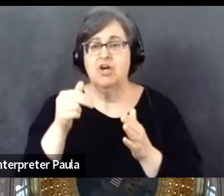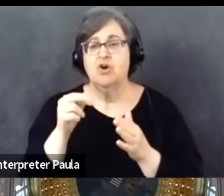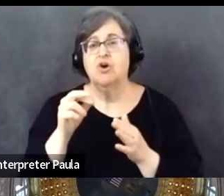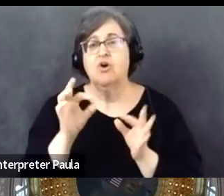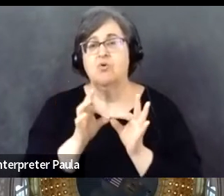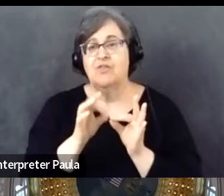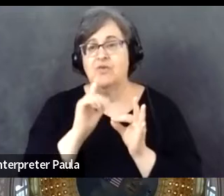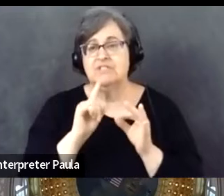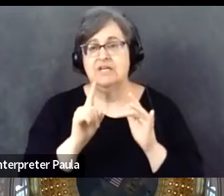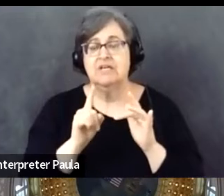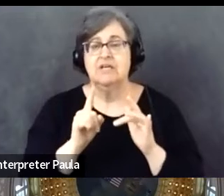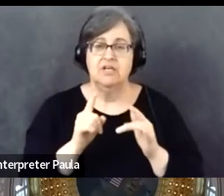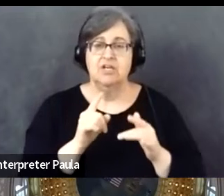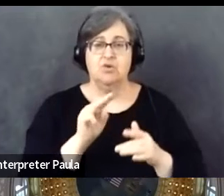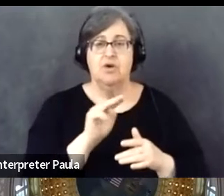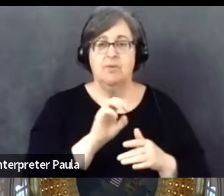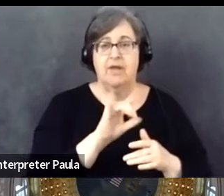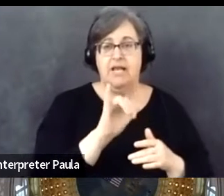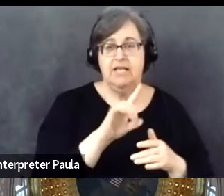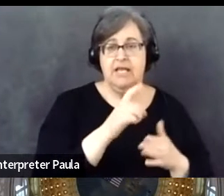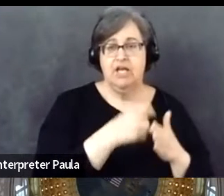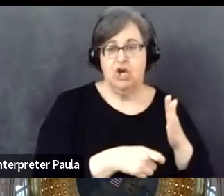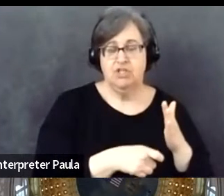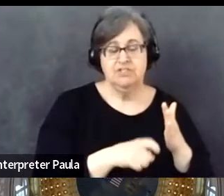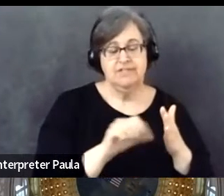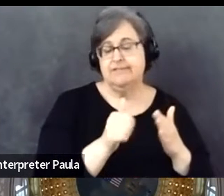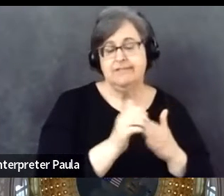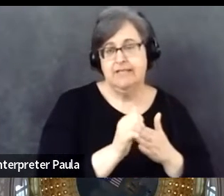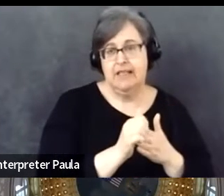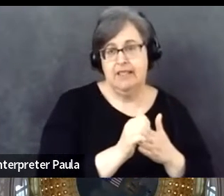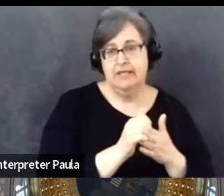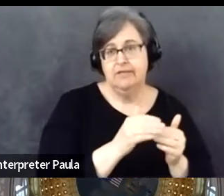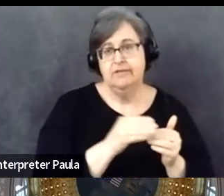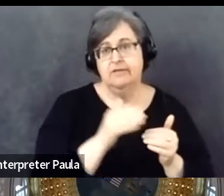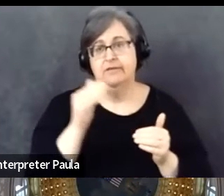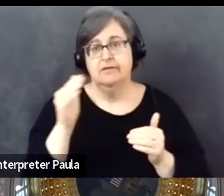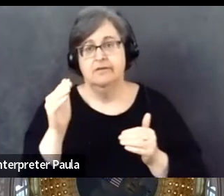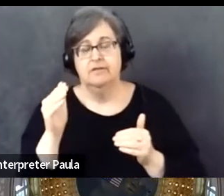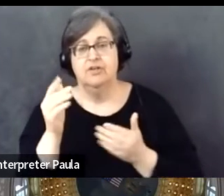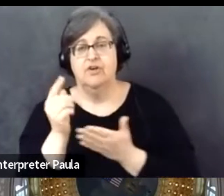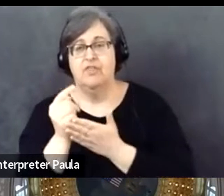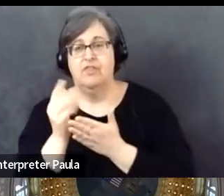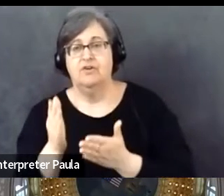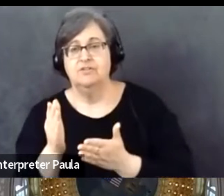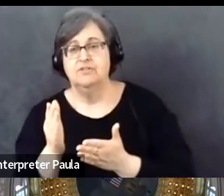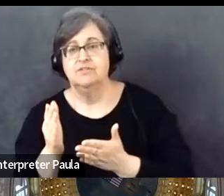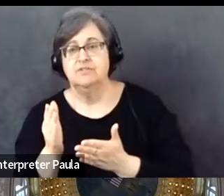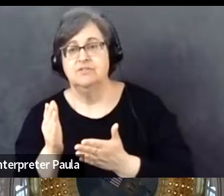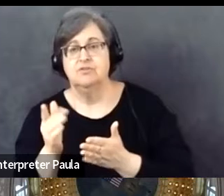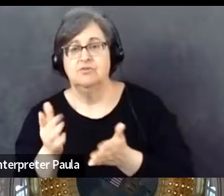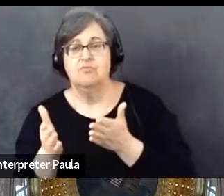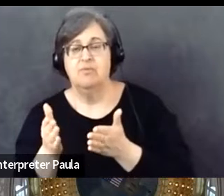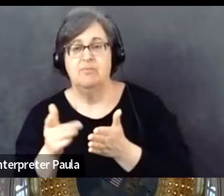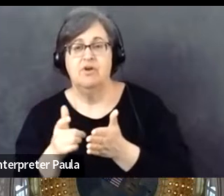there's a gap. There's the Medicaid cost, maybe it's $10, and then the therapist agency might require